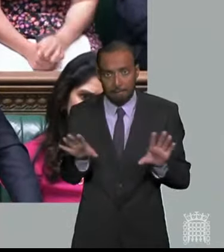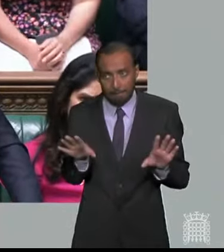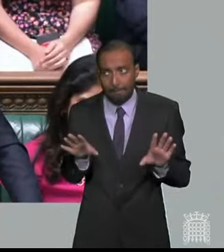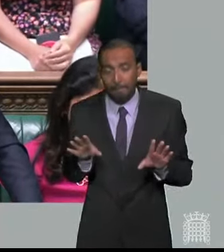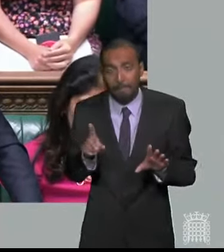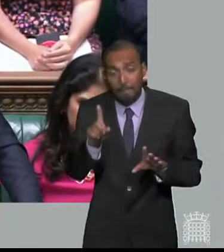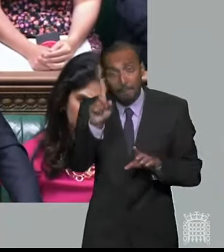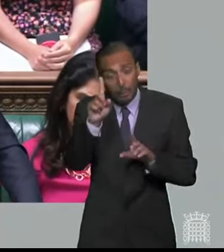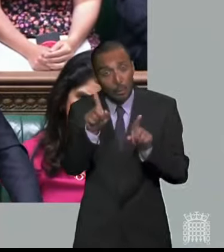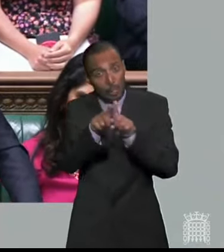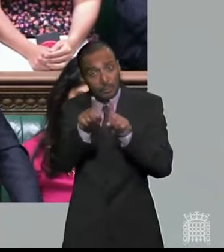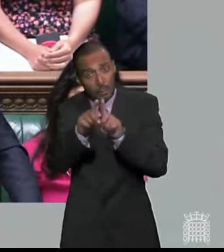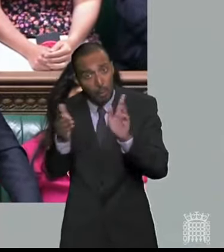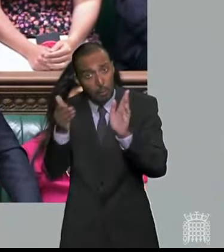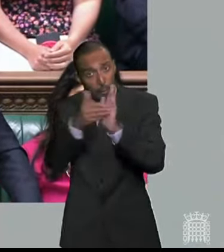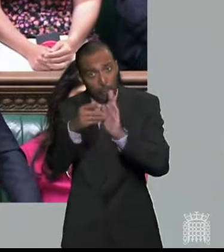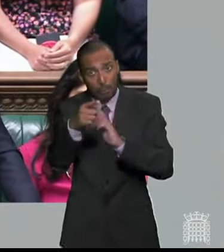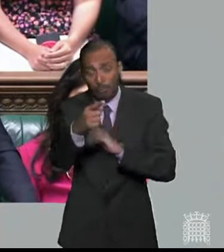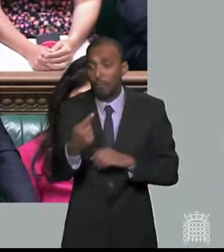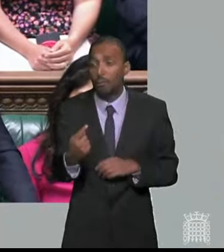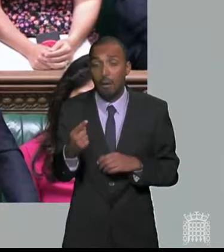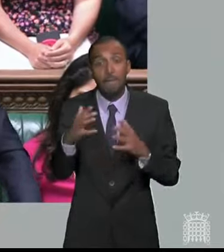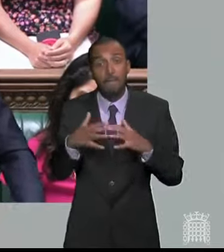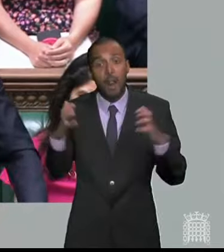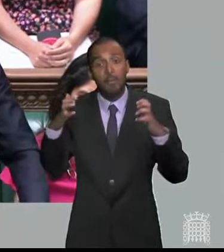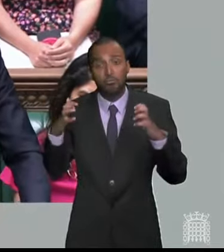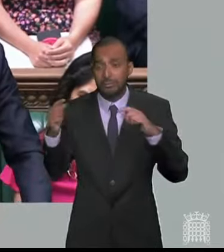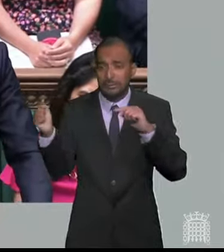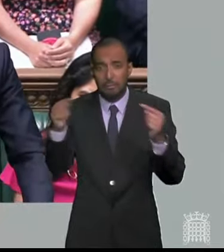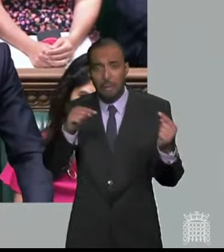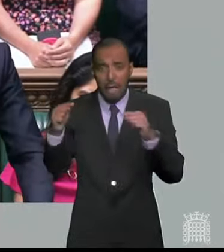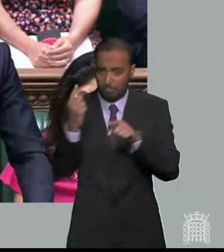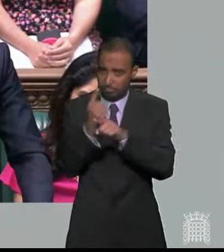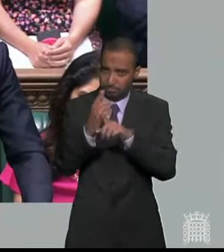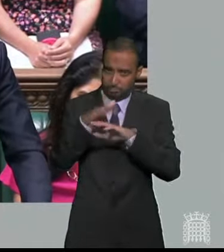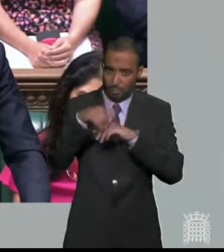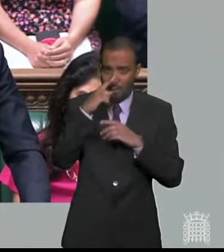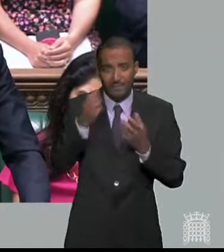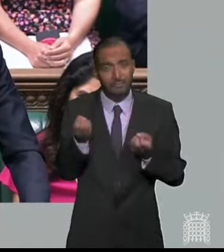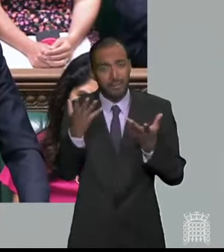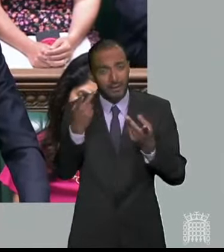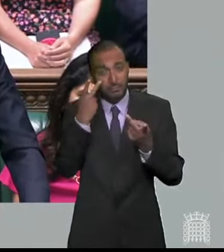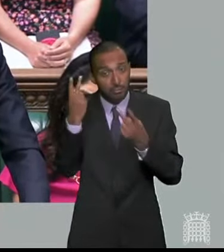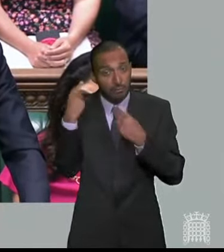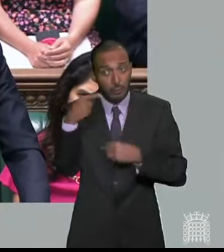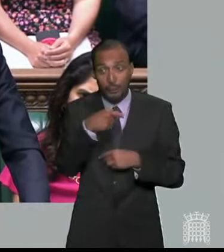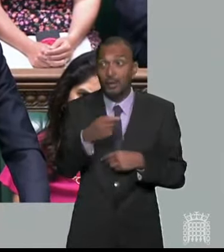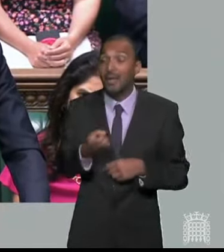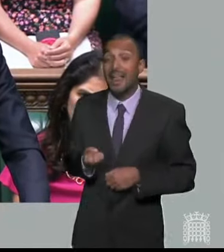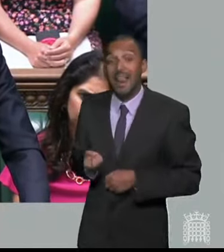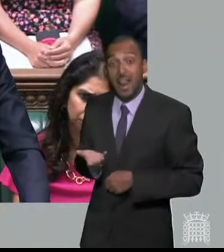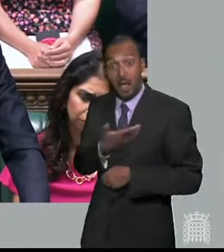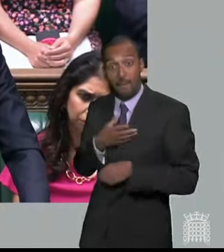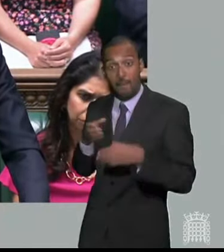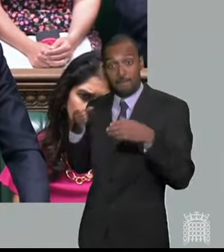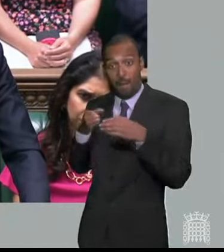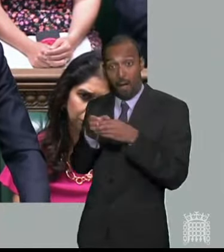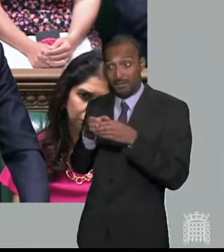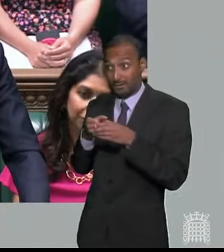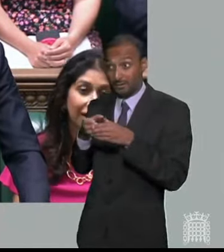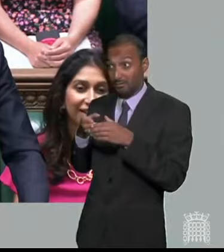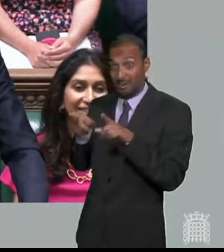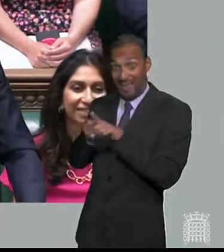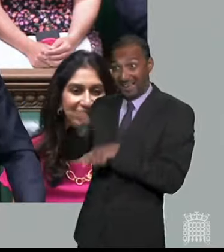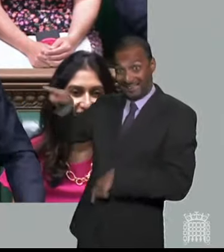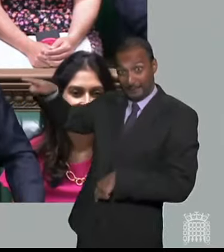out that during the parliamentary debates on that spending review, the Labour Party and him did not raise the issue